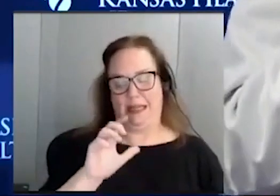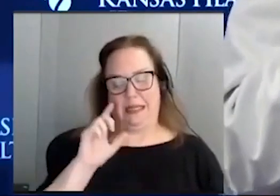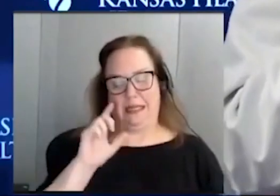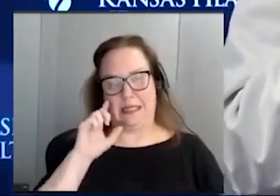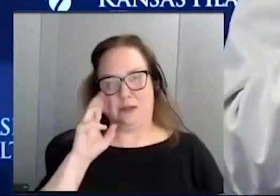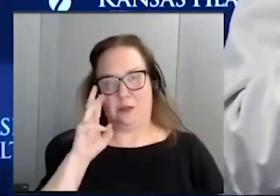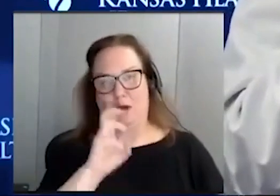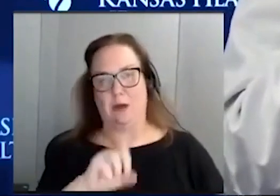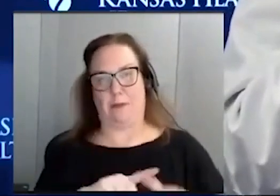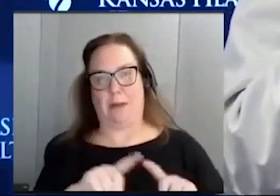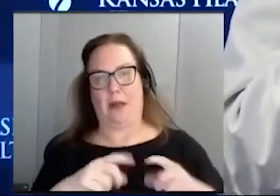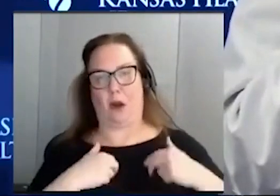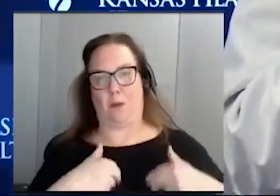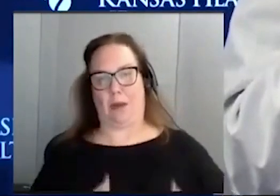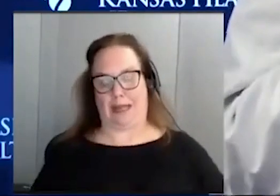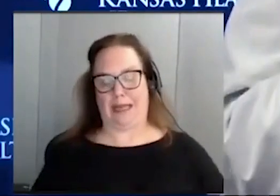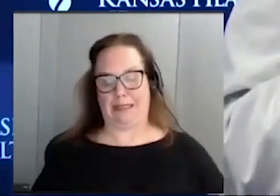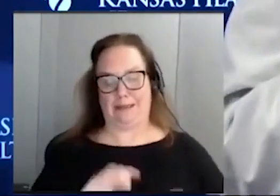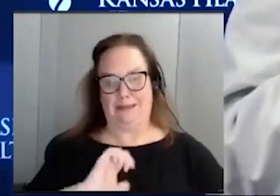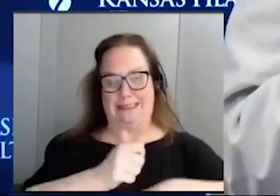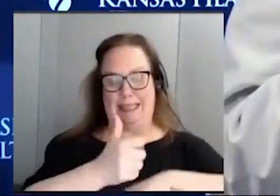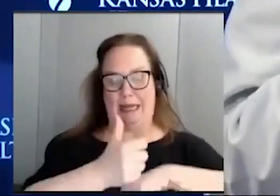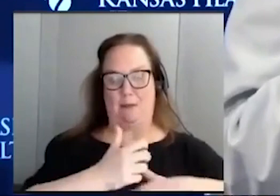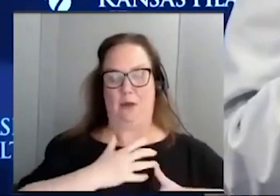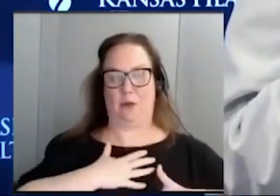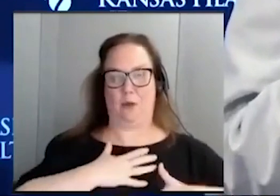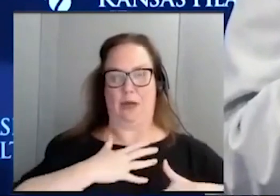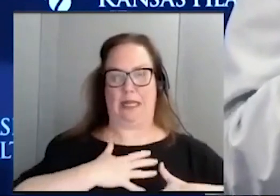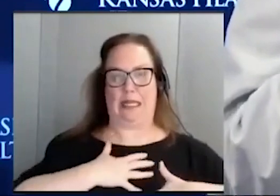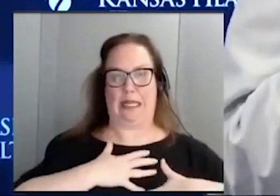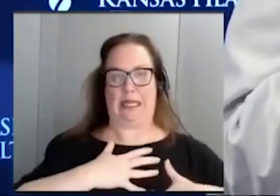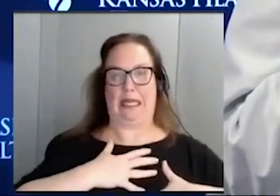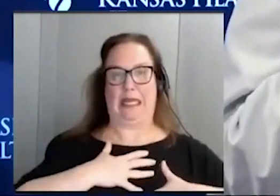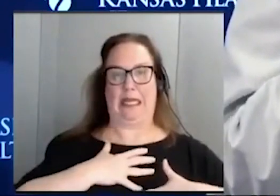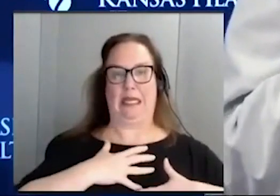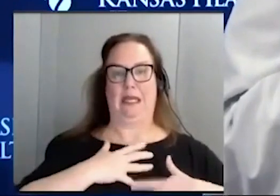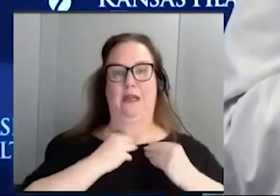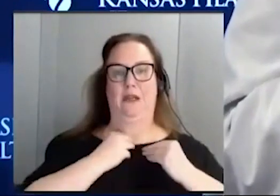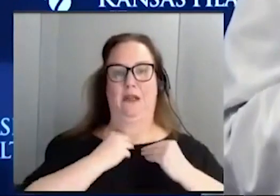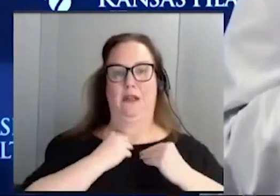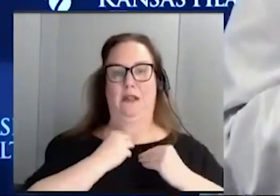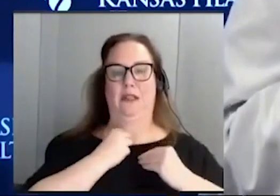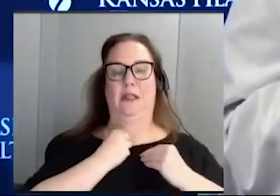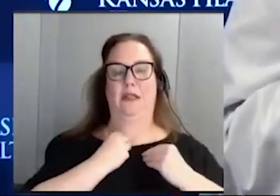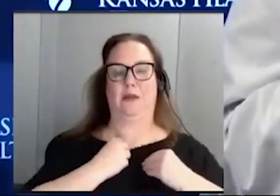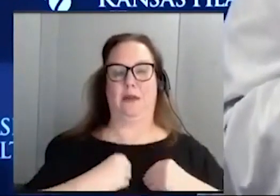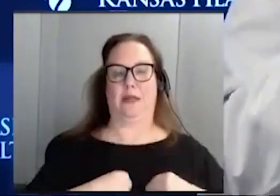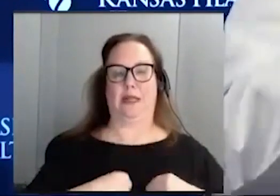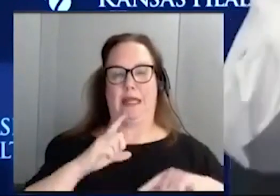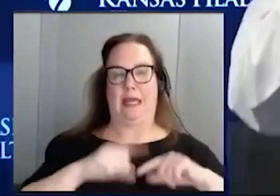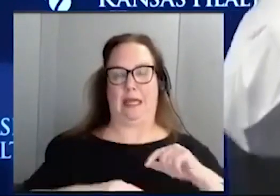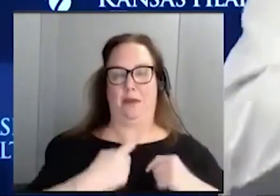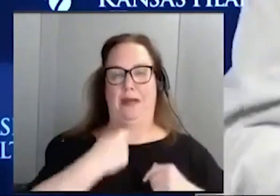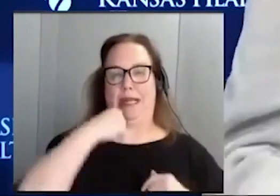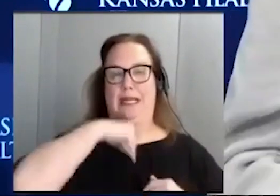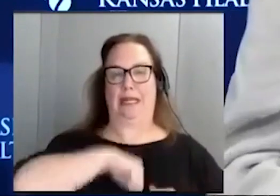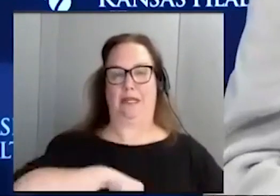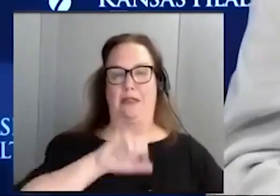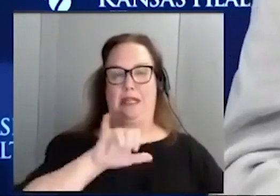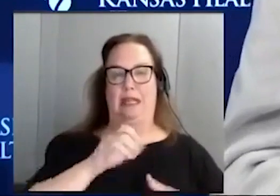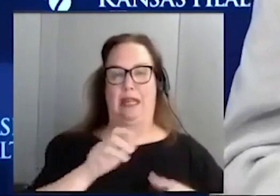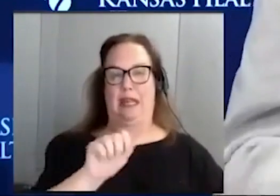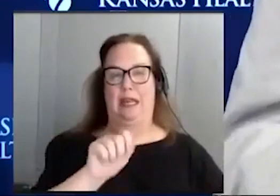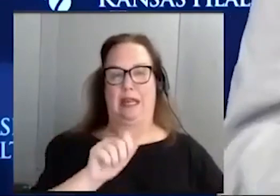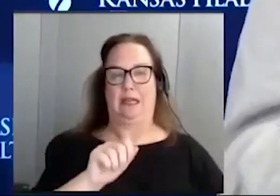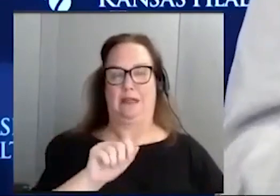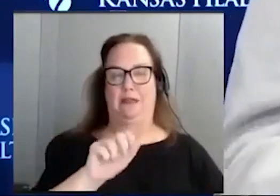designed. So when folks are breathing out, they can usually breathe out through the narrowed area. They can't breathe in through the narrowed area. So you can have this valve. The